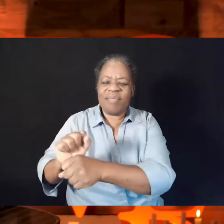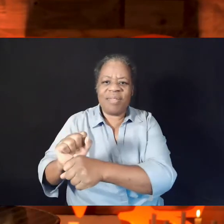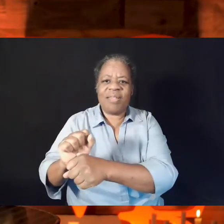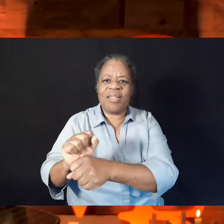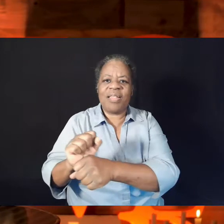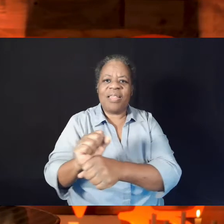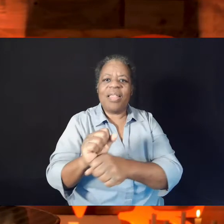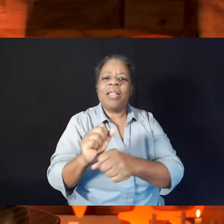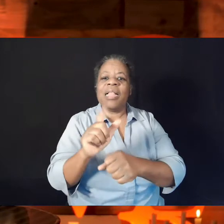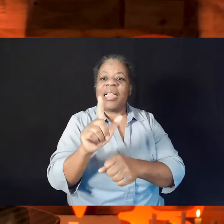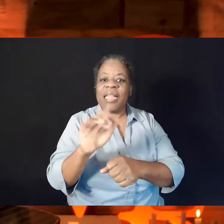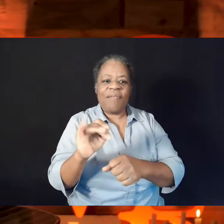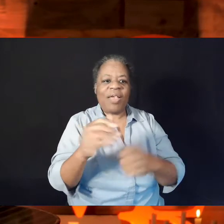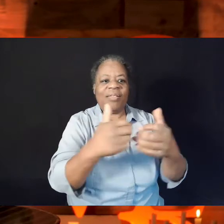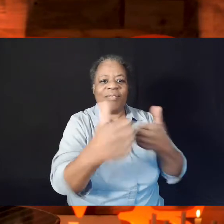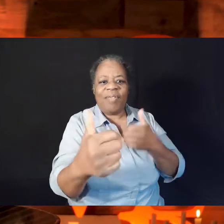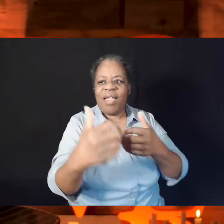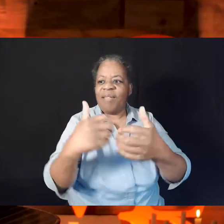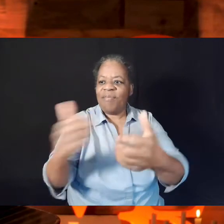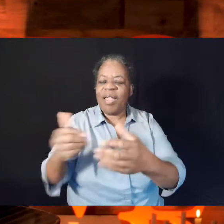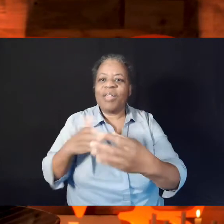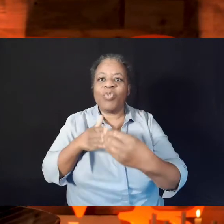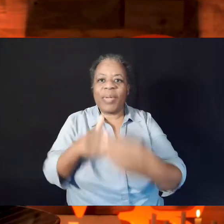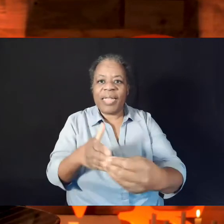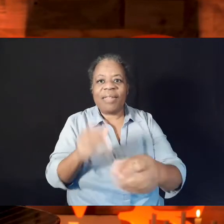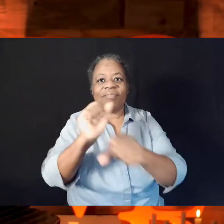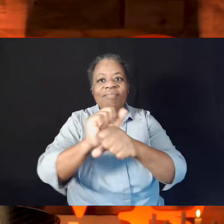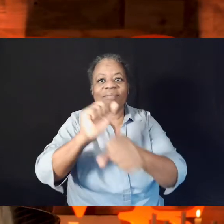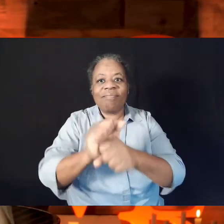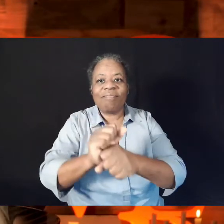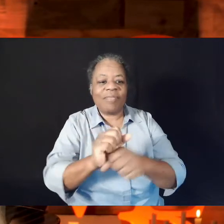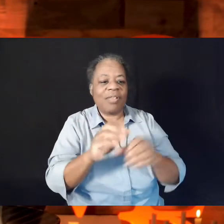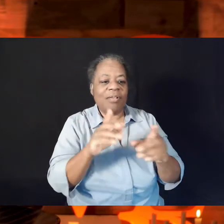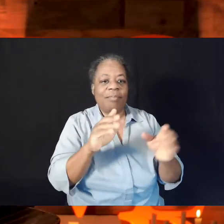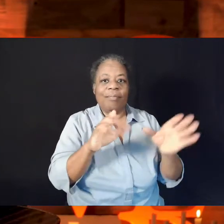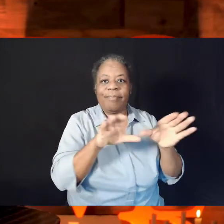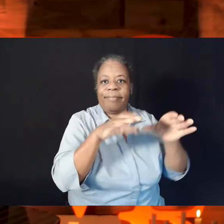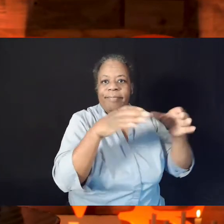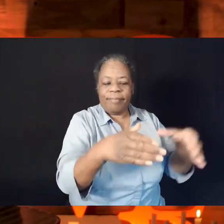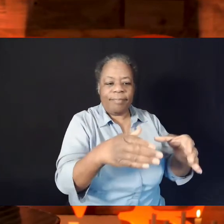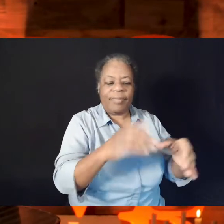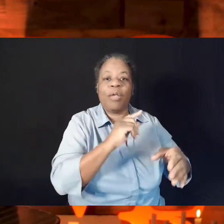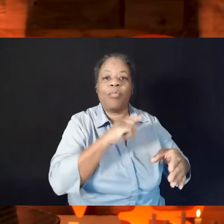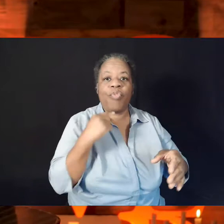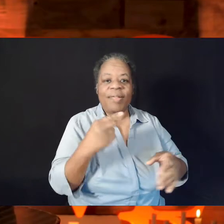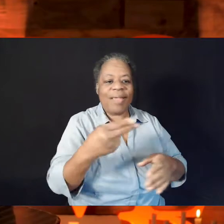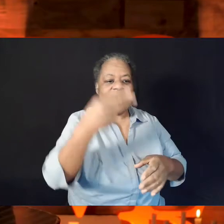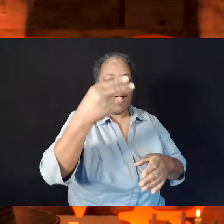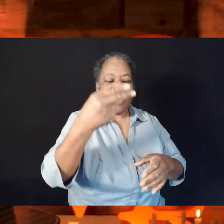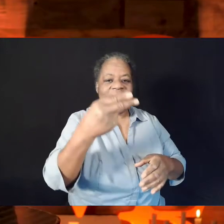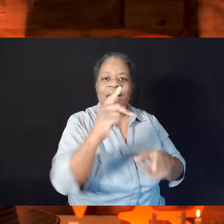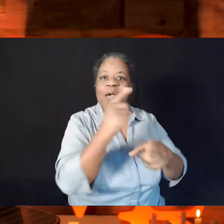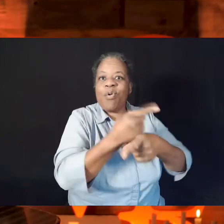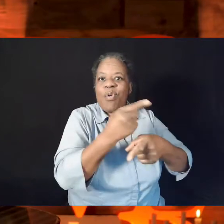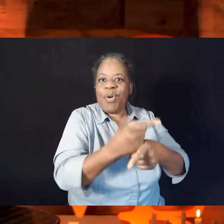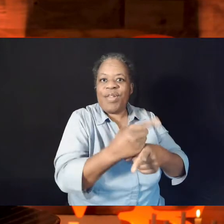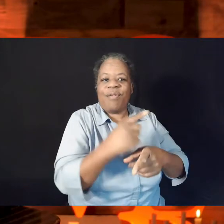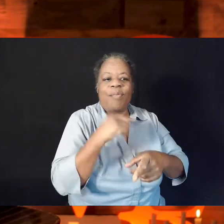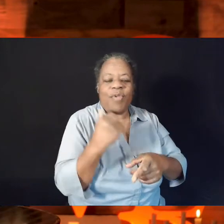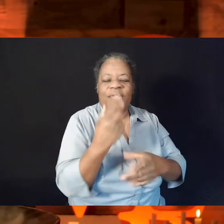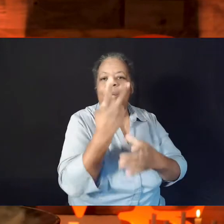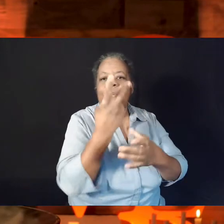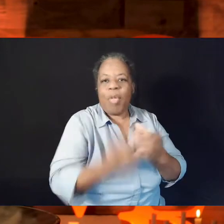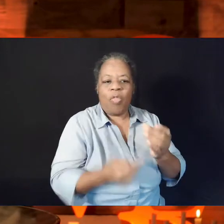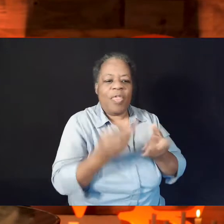lead these tasks. The first group were the priests, both high priests and ordinary priests, who served